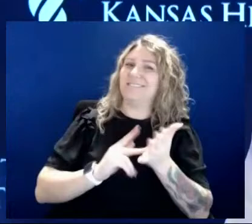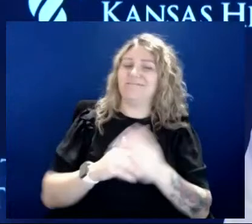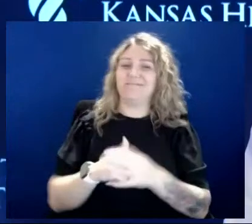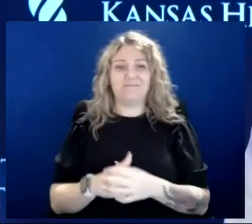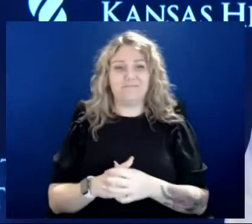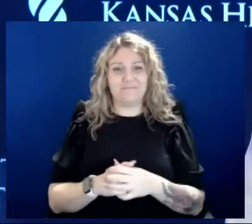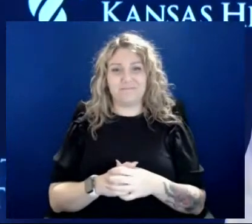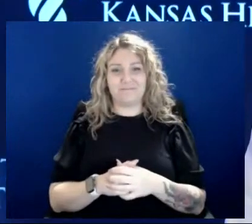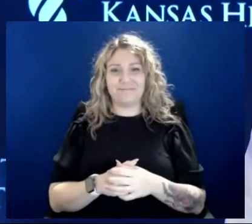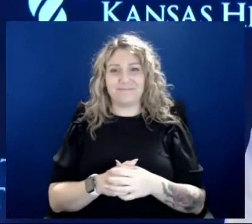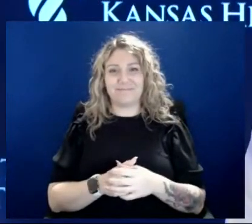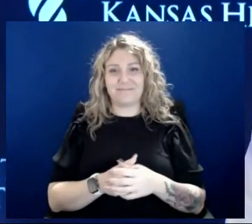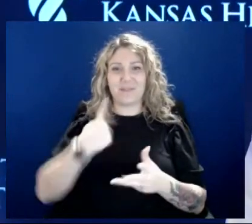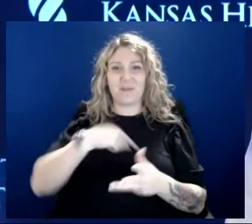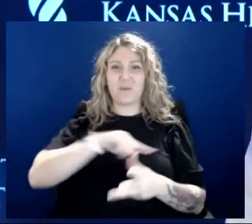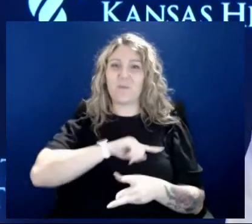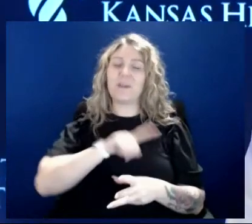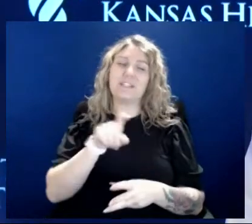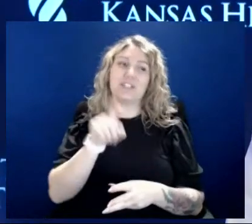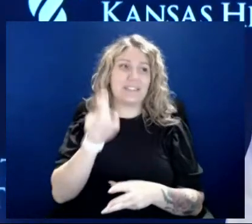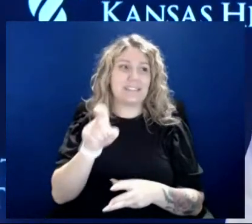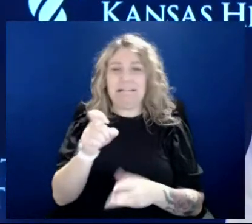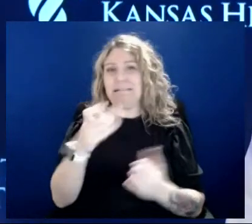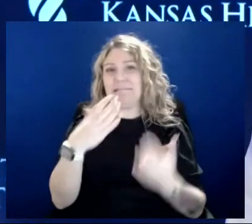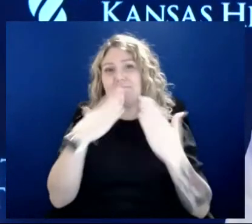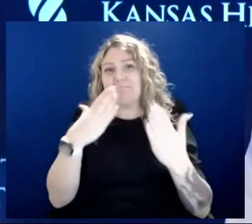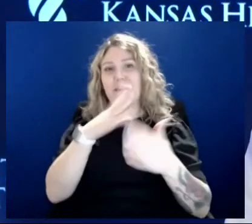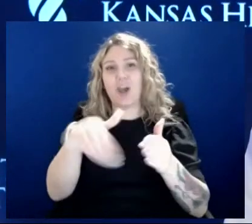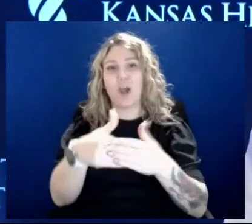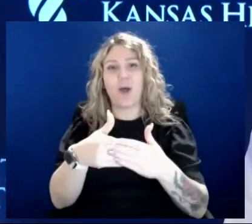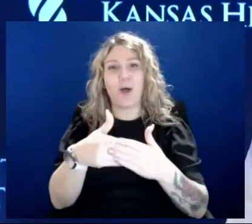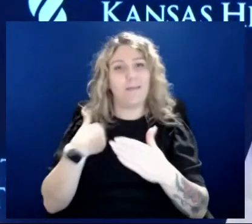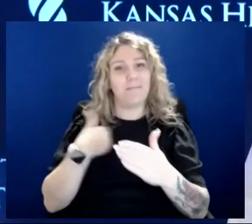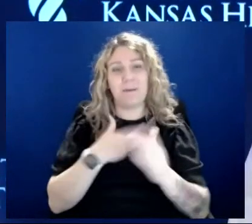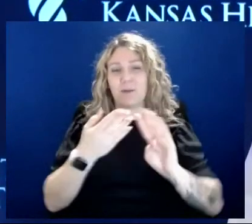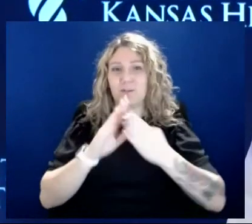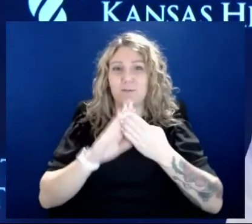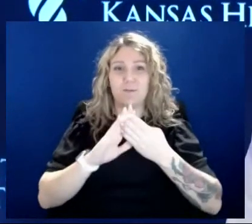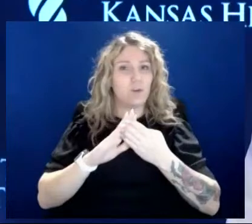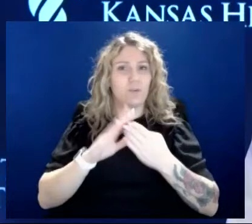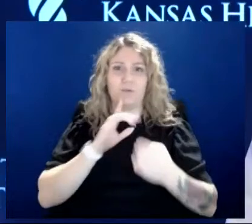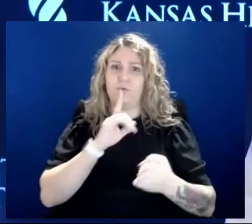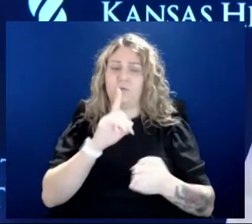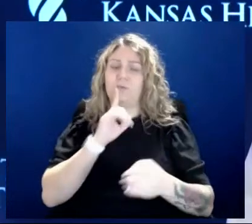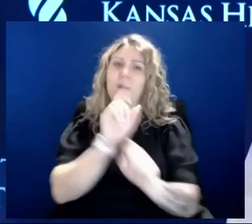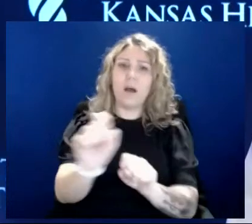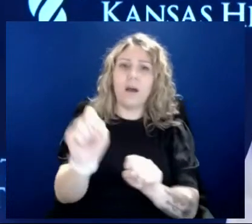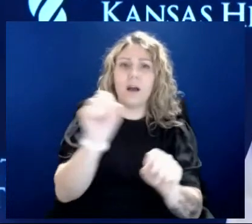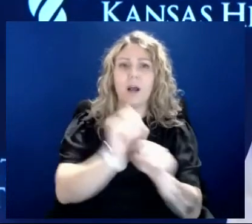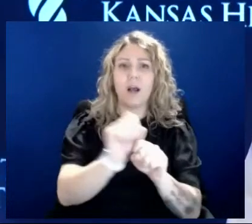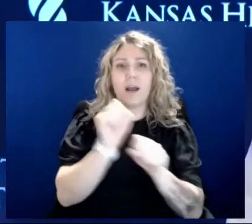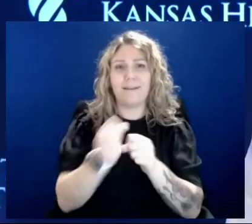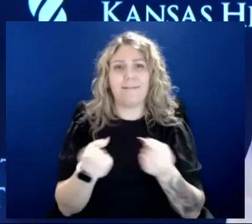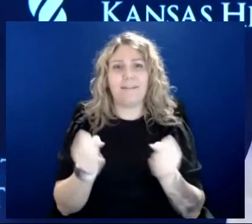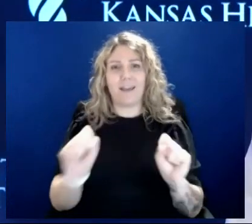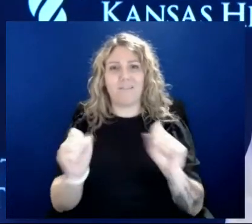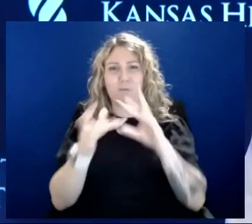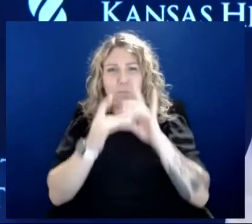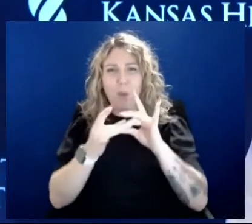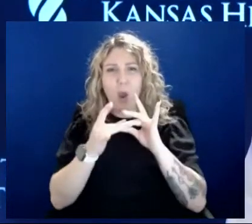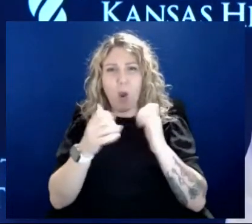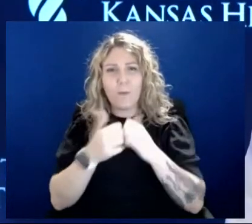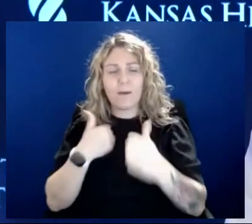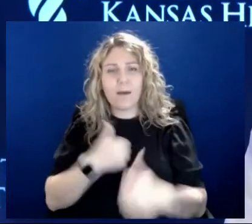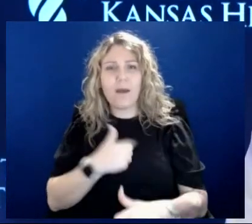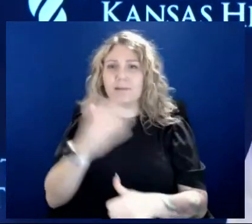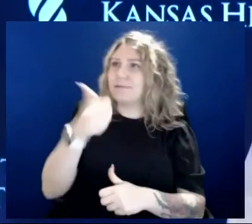We just have to give a shout out for all the members of our community who've stepped up and worked in this effort, who've partnered with us and with others,